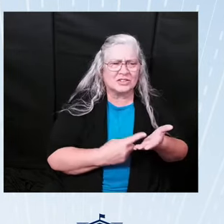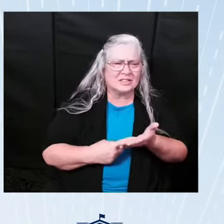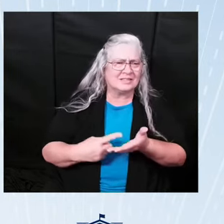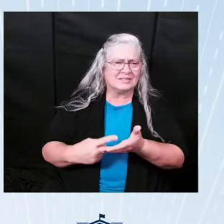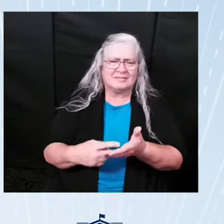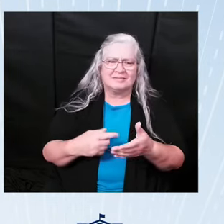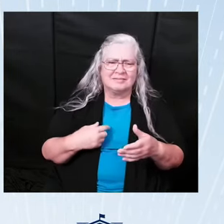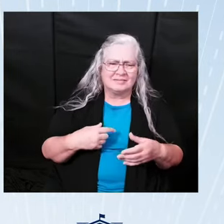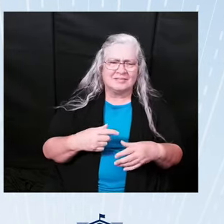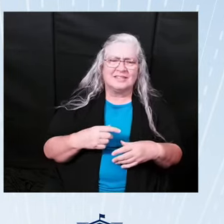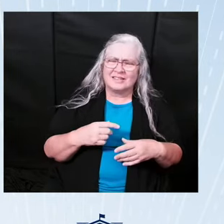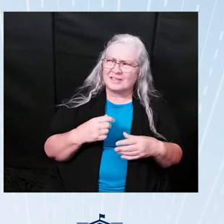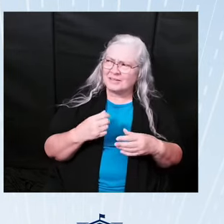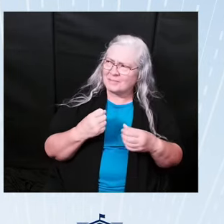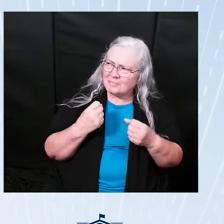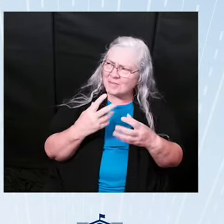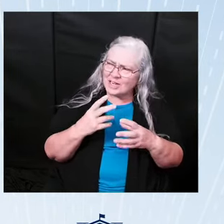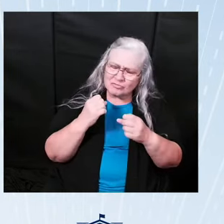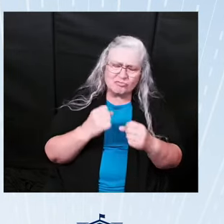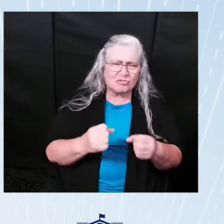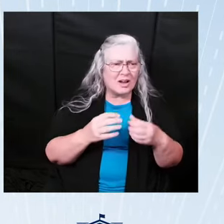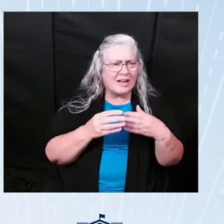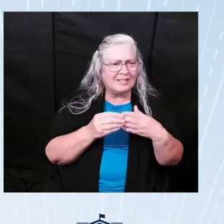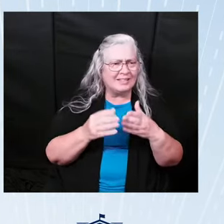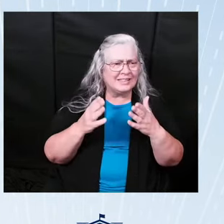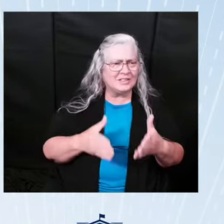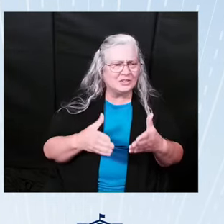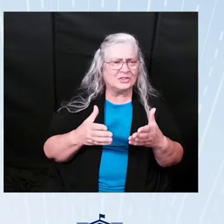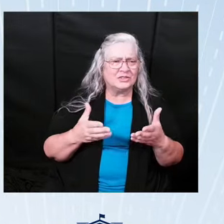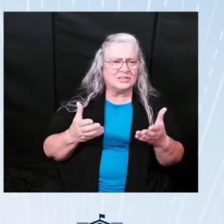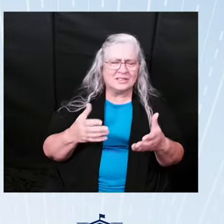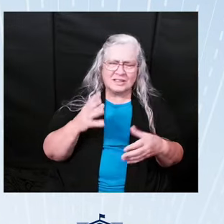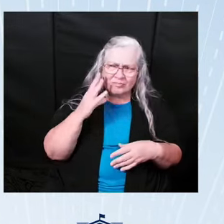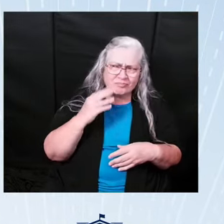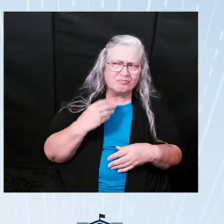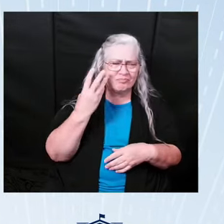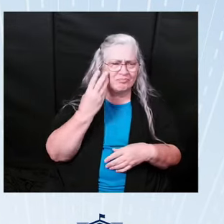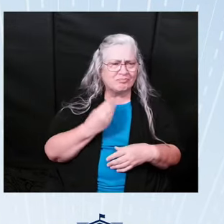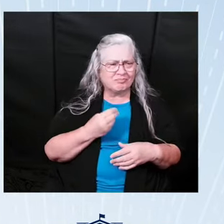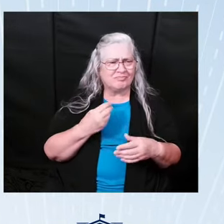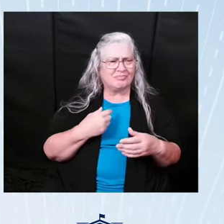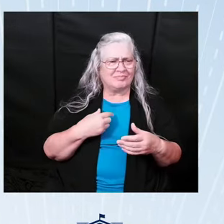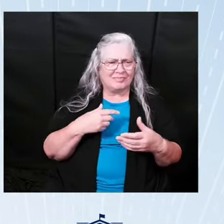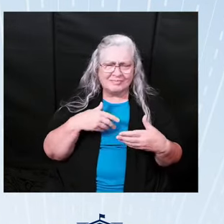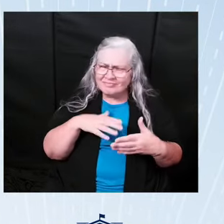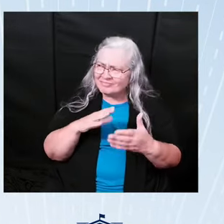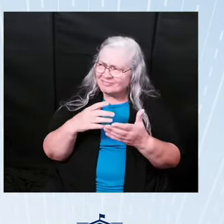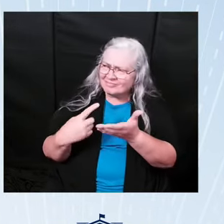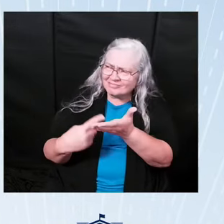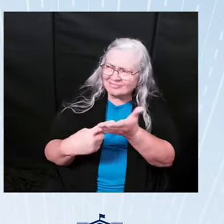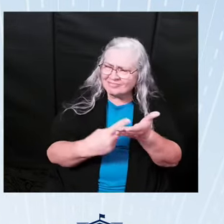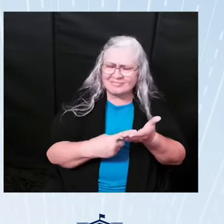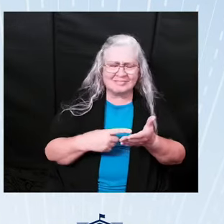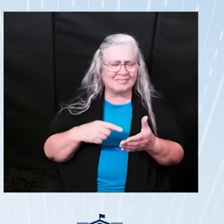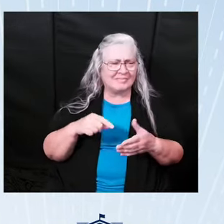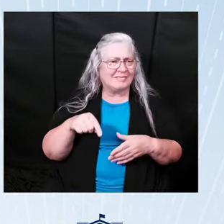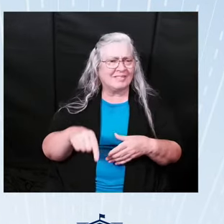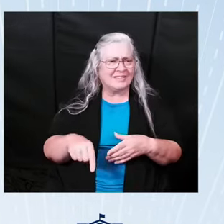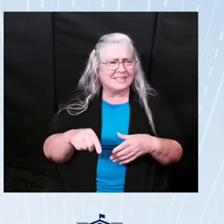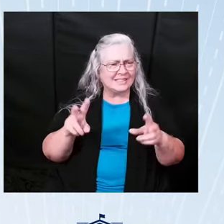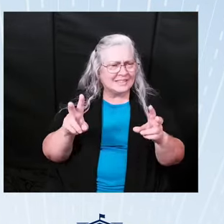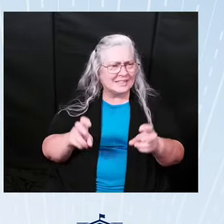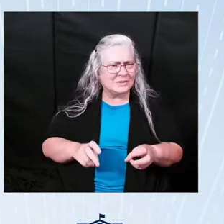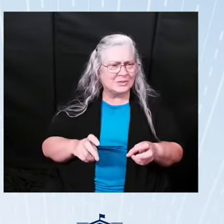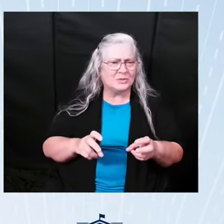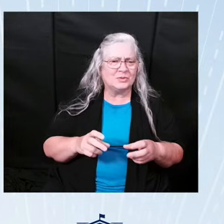tremendous experience and who are going to share and give us some insights on how we can do a better job to actually support